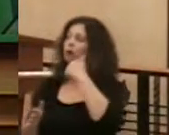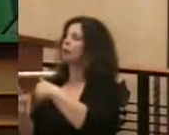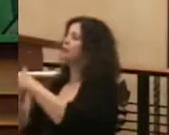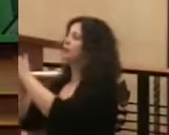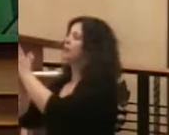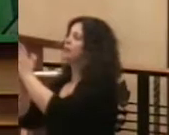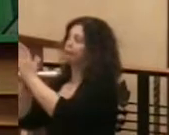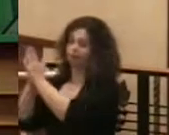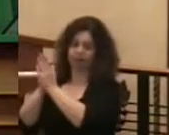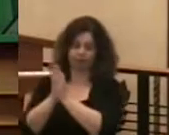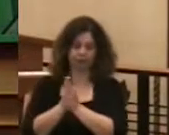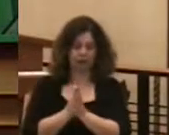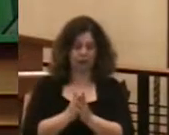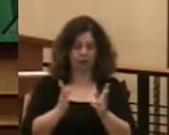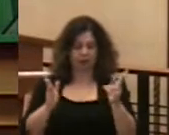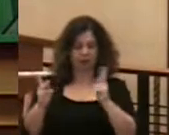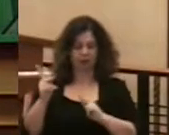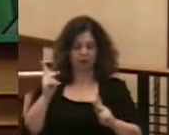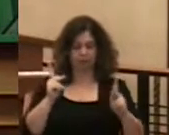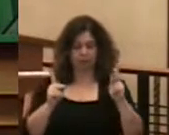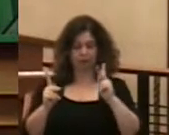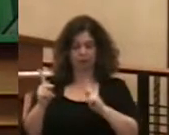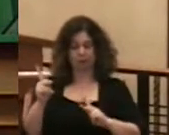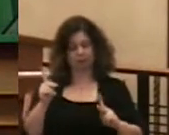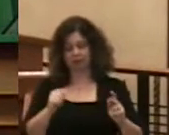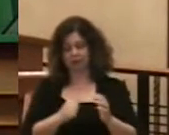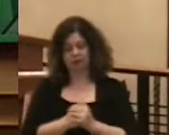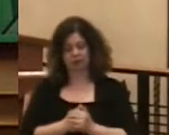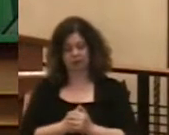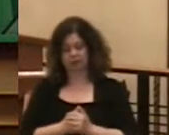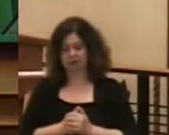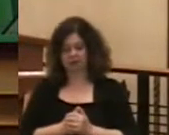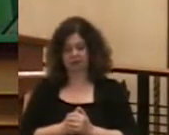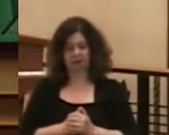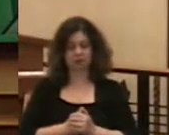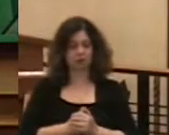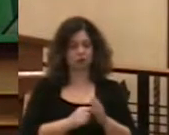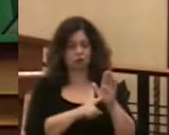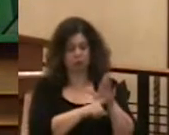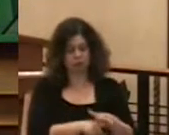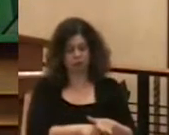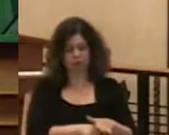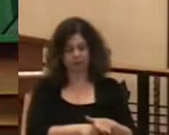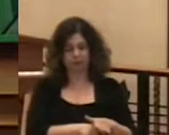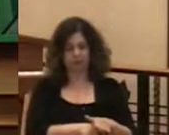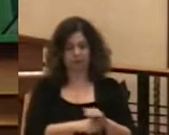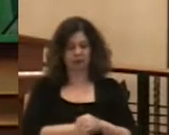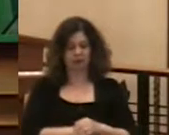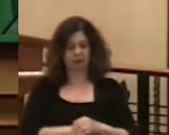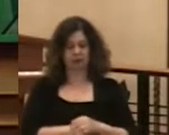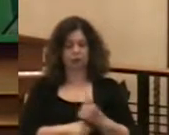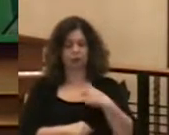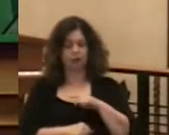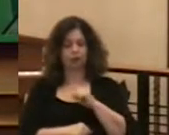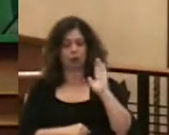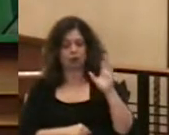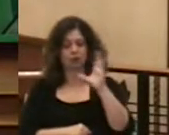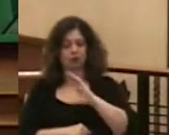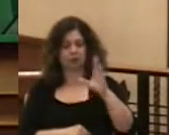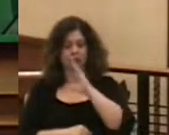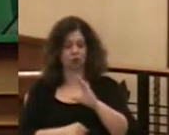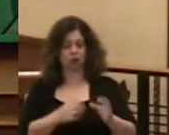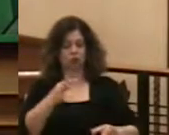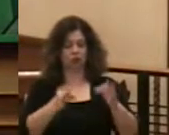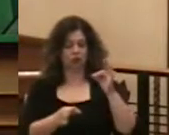The victims of exploitation too often have no voice in the world. Drive us to seek justice for all who have